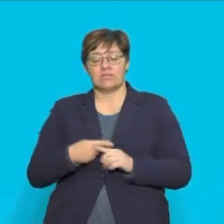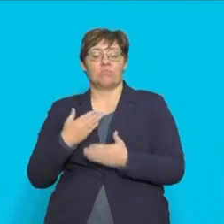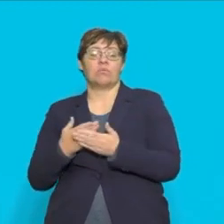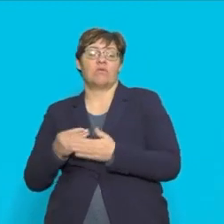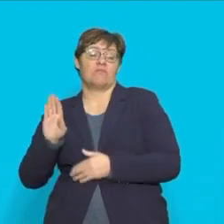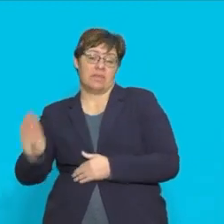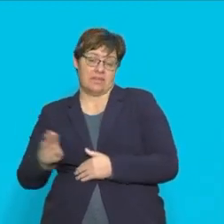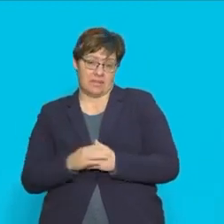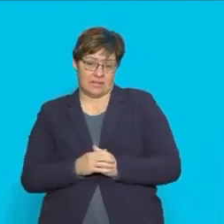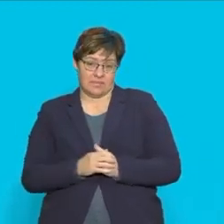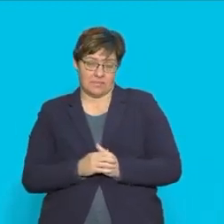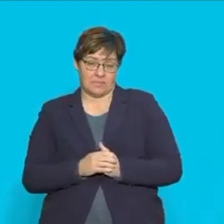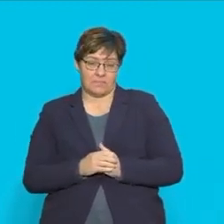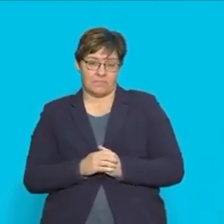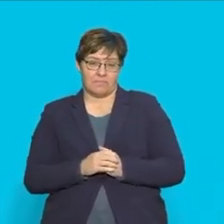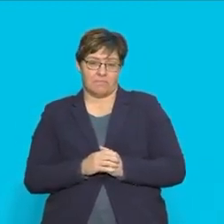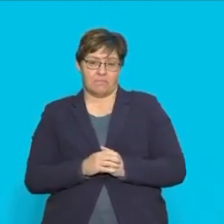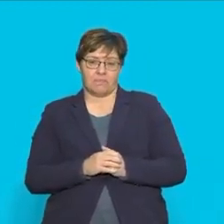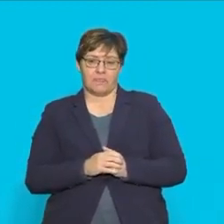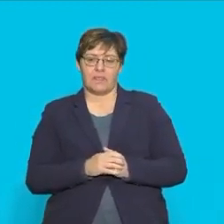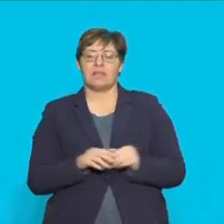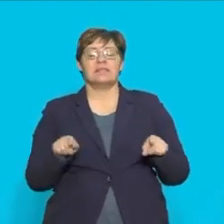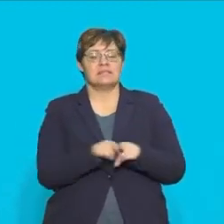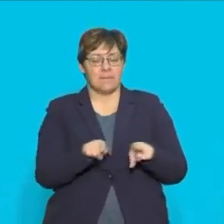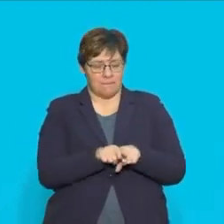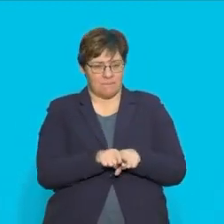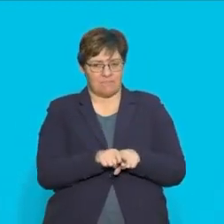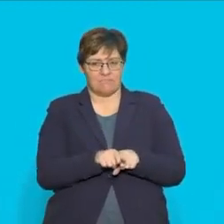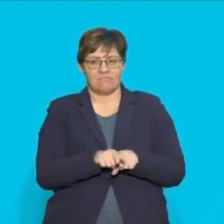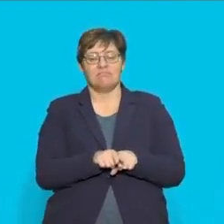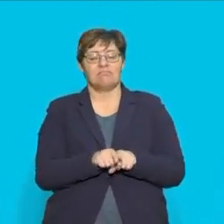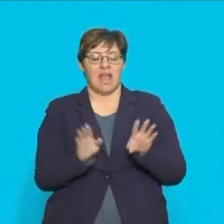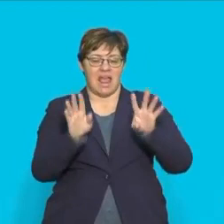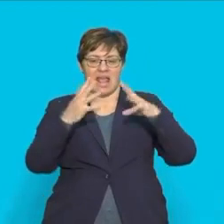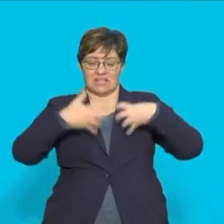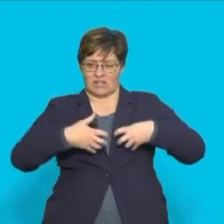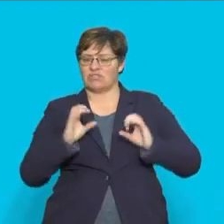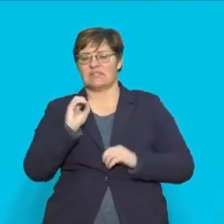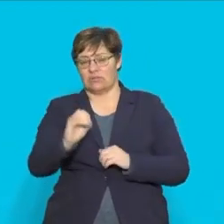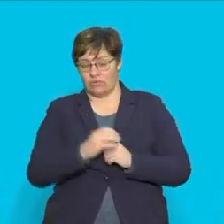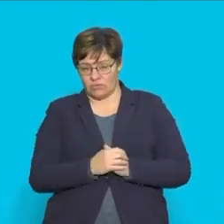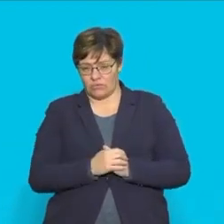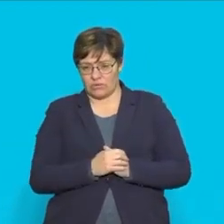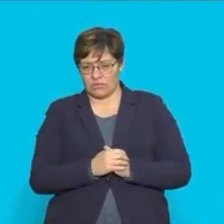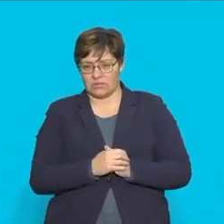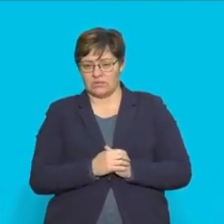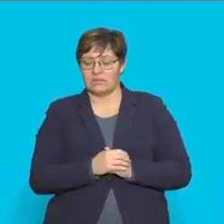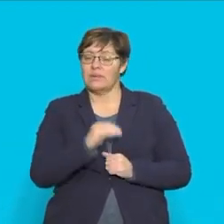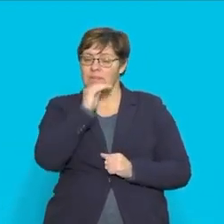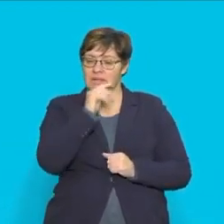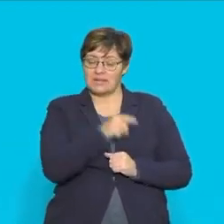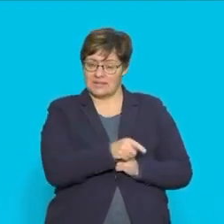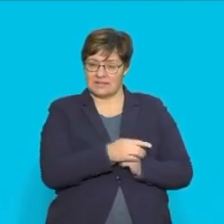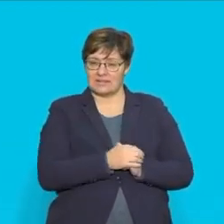B. Are we together? This is the same means as the intersection. And this is the